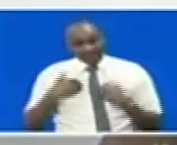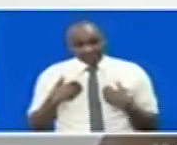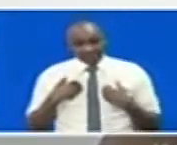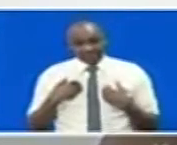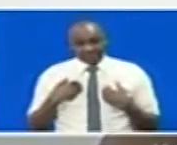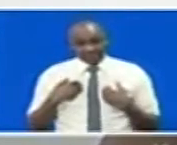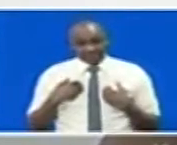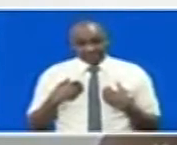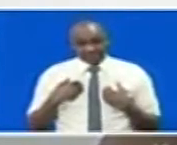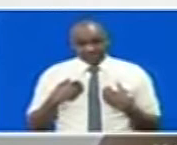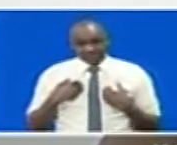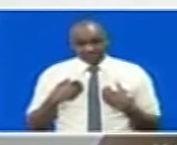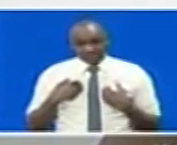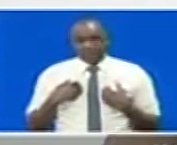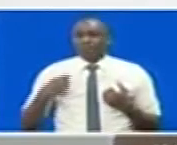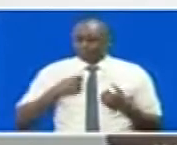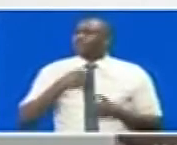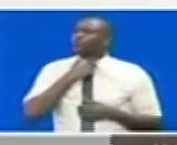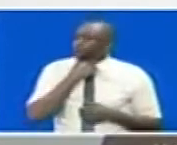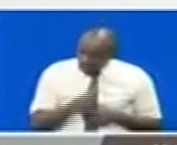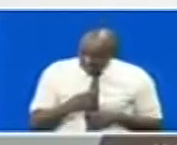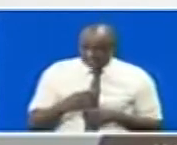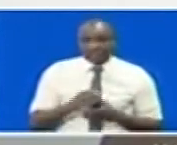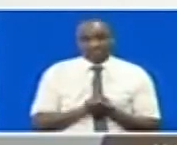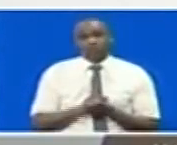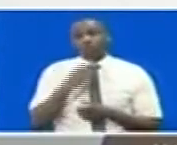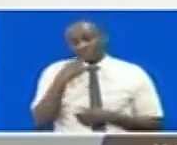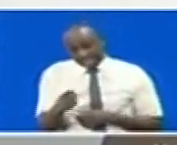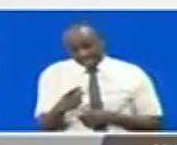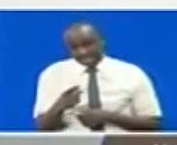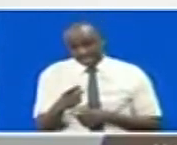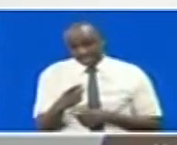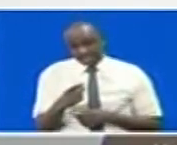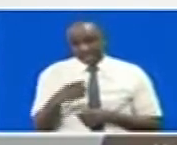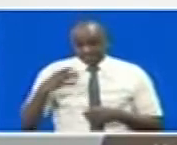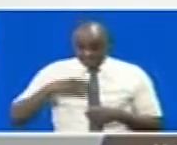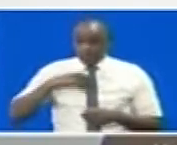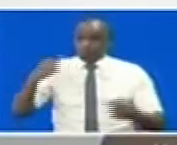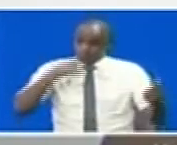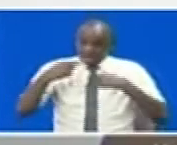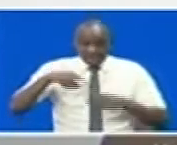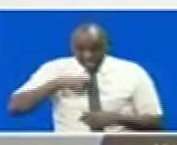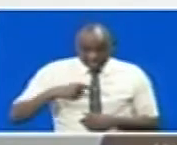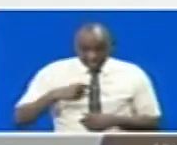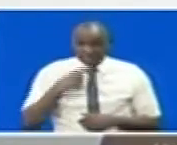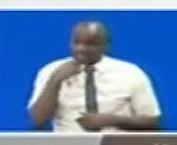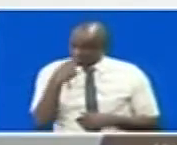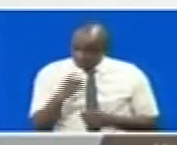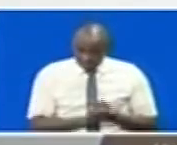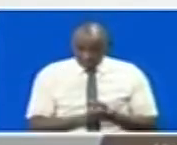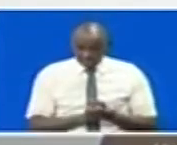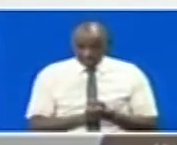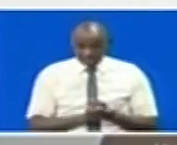I want to tell those blaming us that it is very easy to